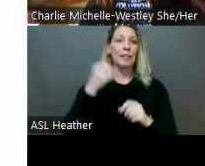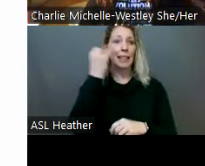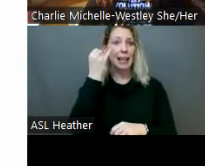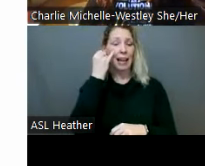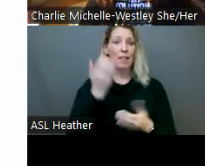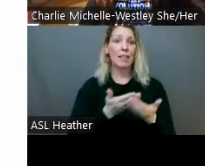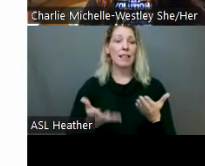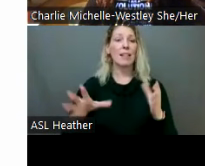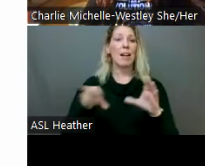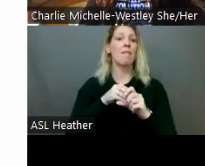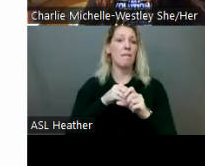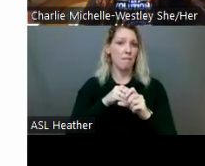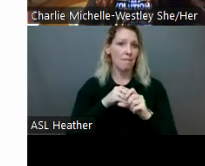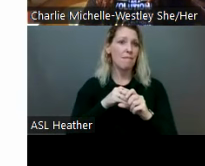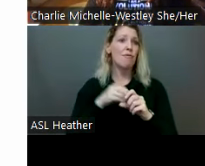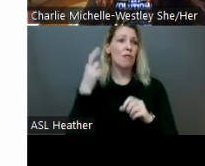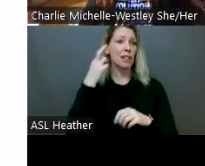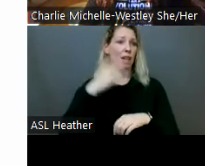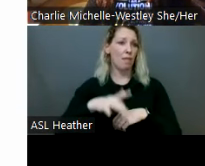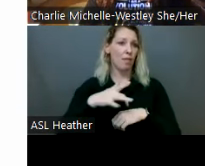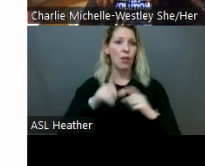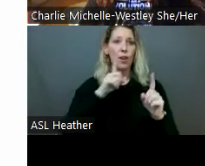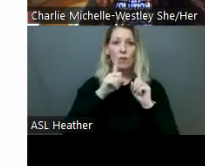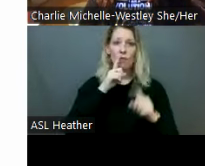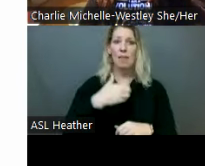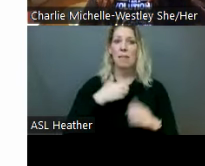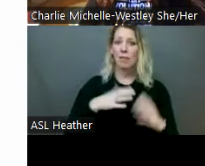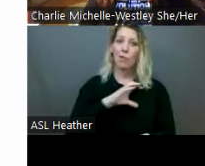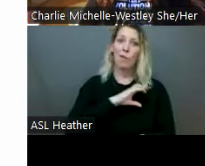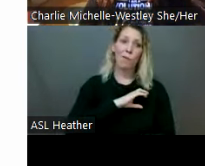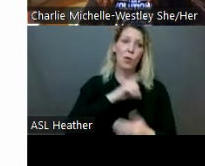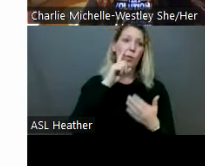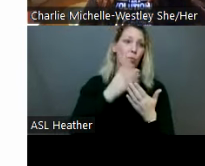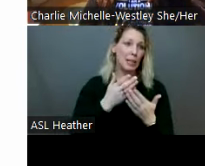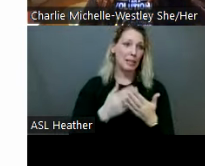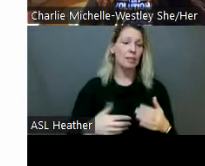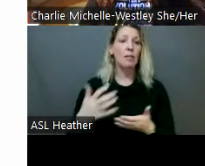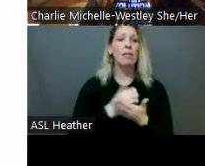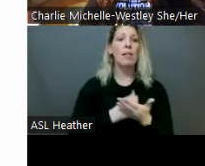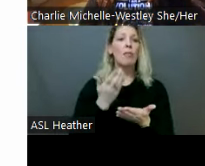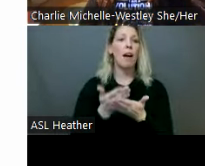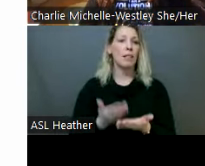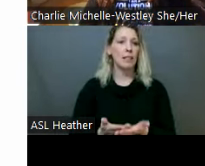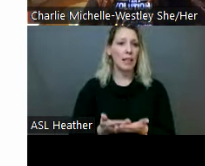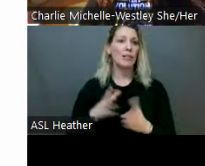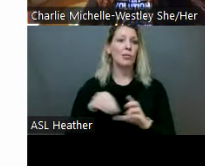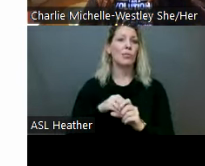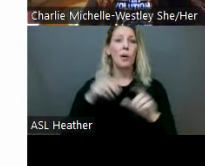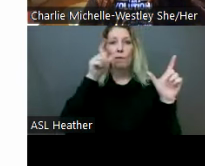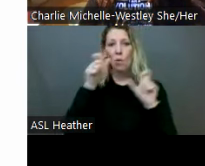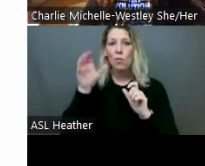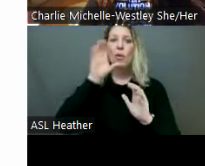exist and are reasonably available, 1, interviews of the complainant, officers, and witnesses. 2, gathering evidence, including